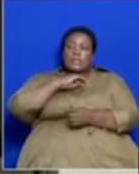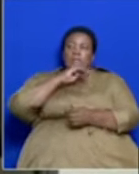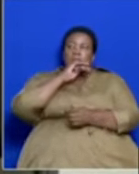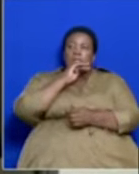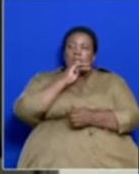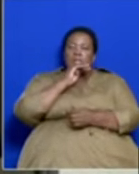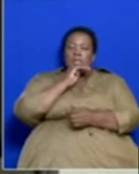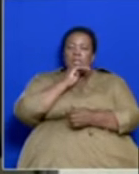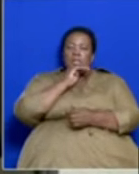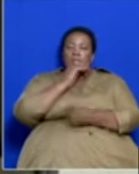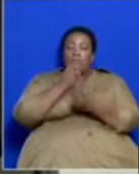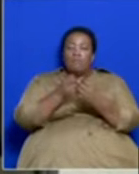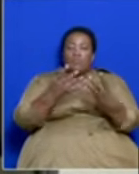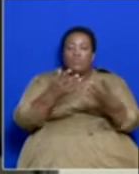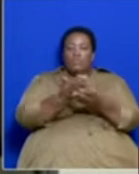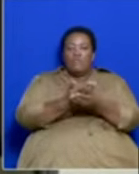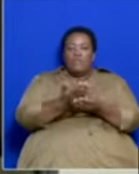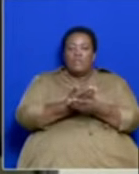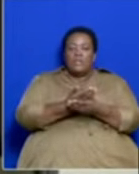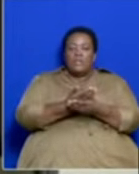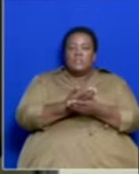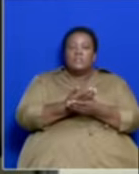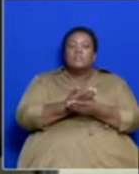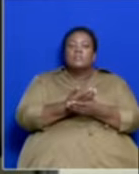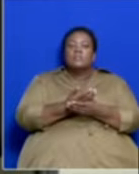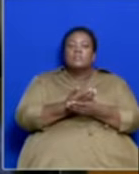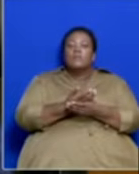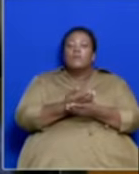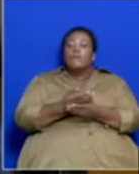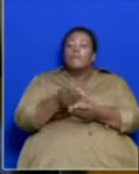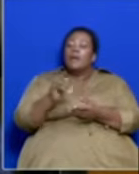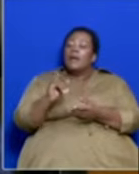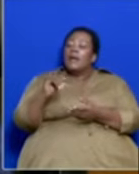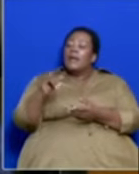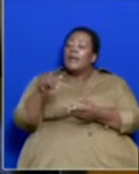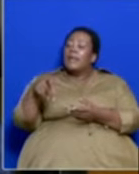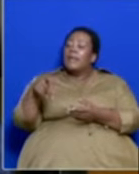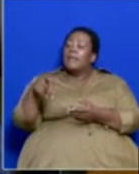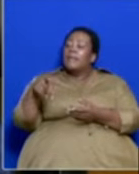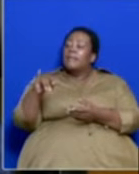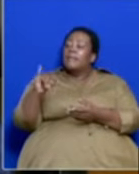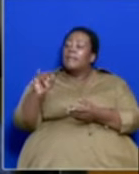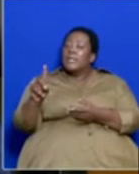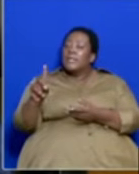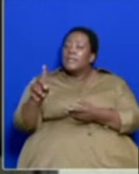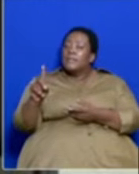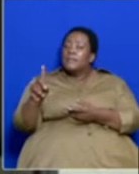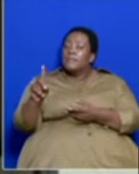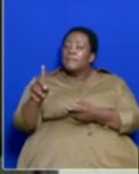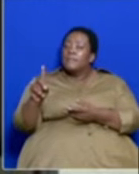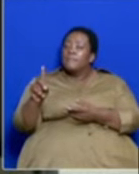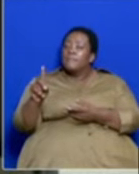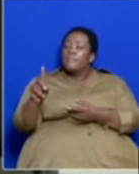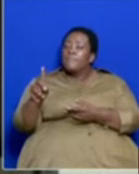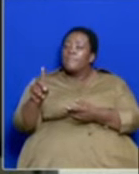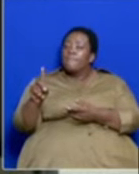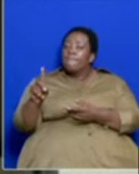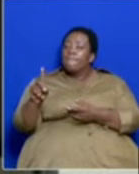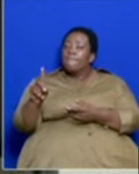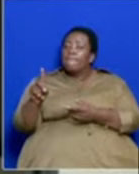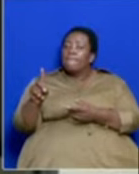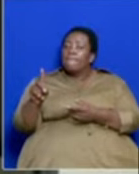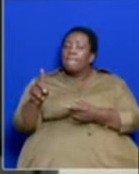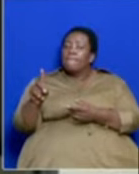of IPs, if the point is that we are not understanding